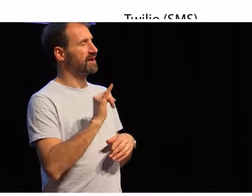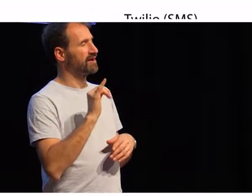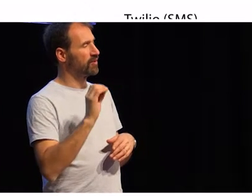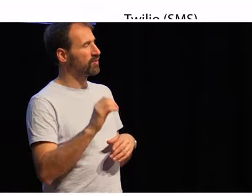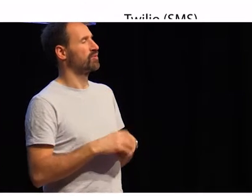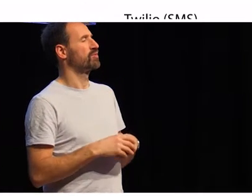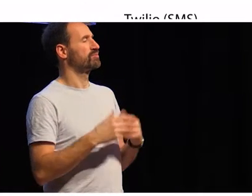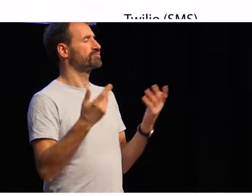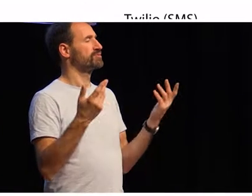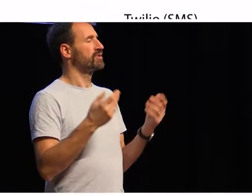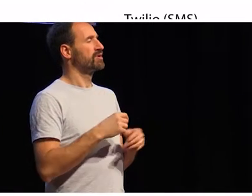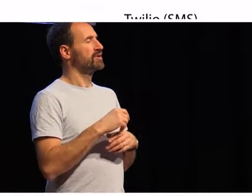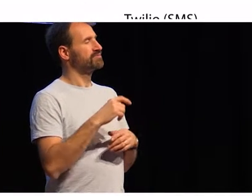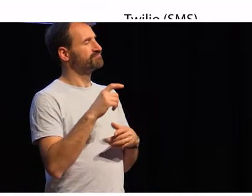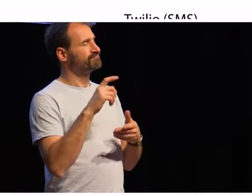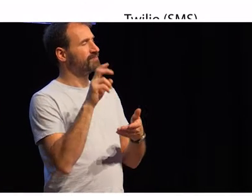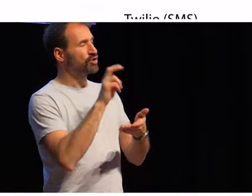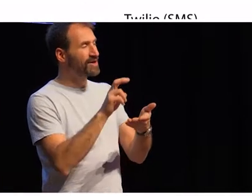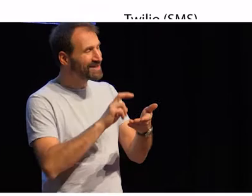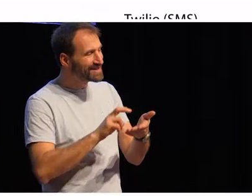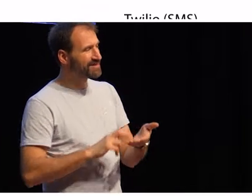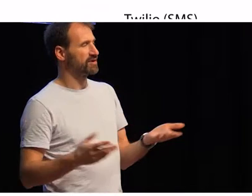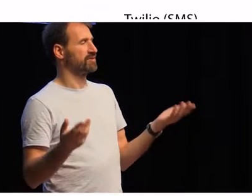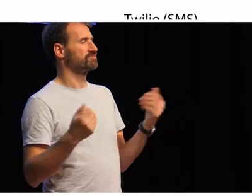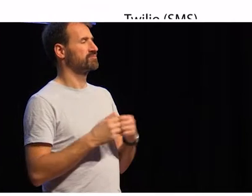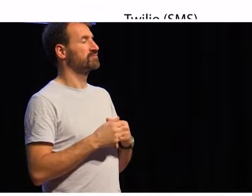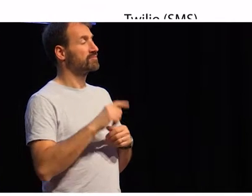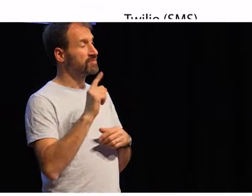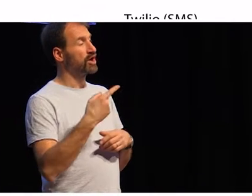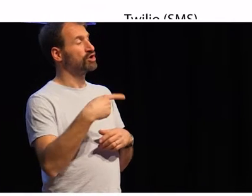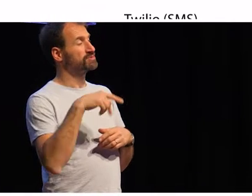rotary encoders, accelerometers, also